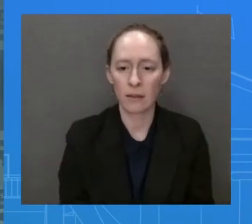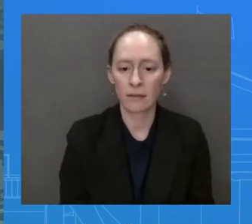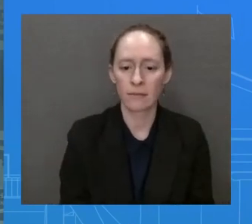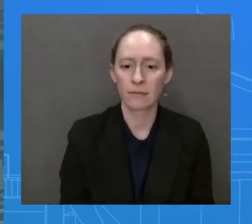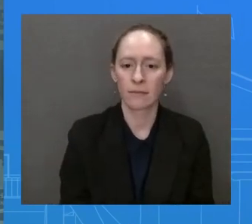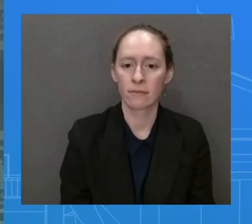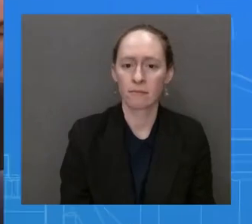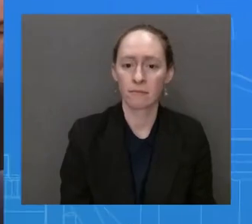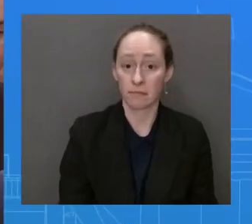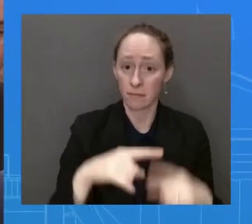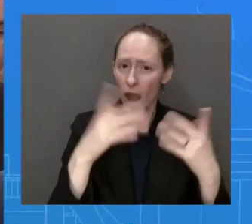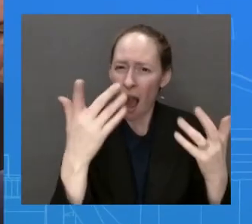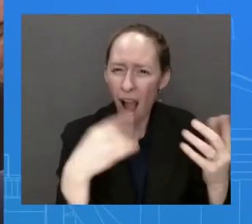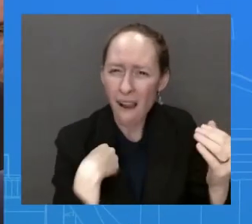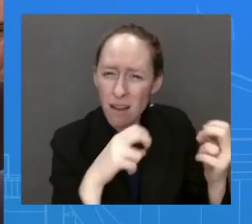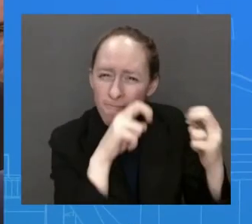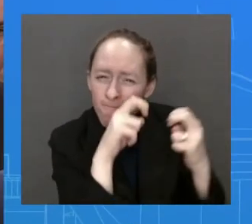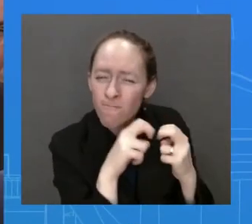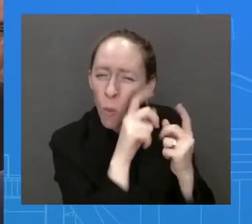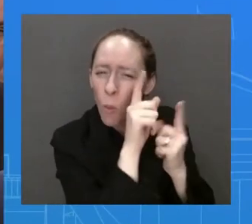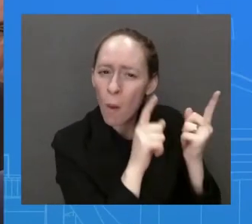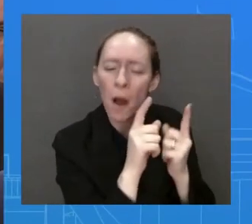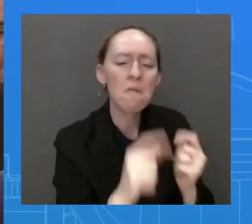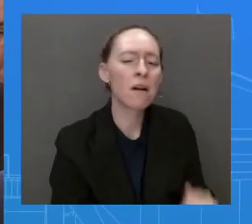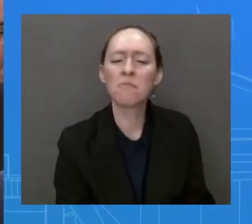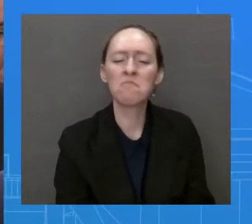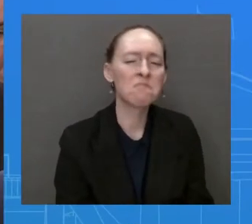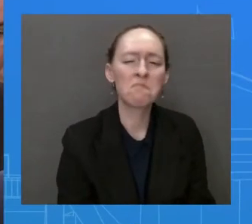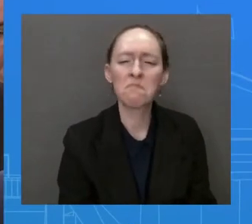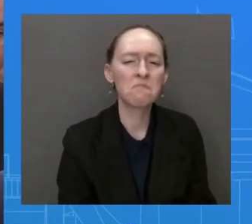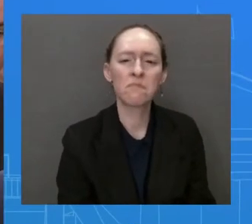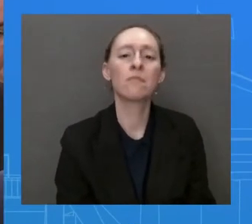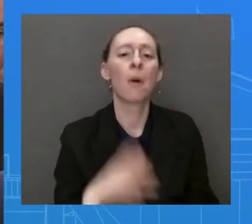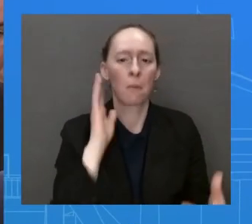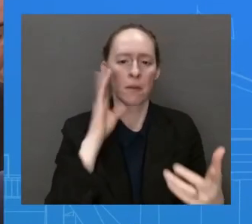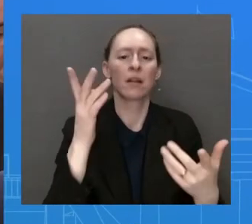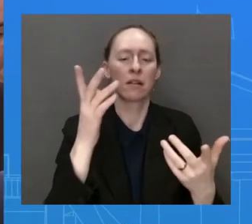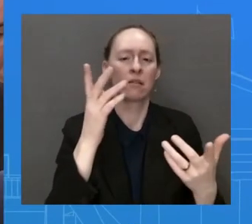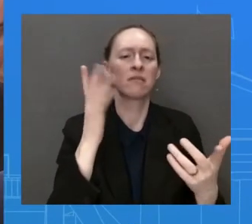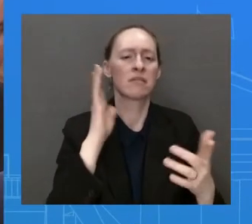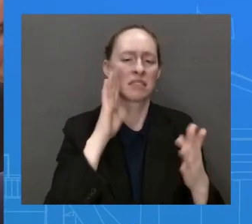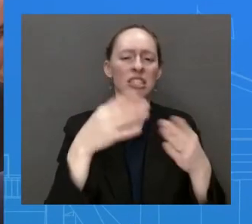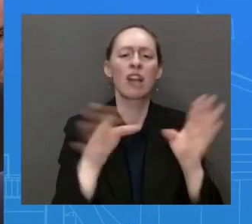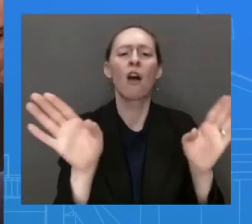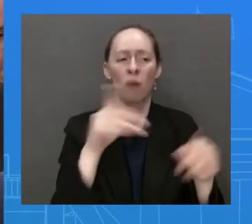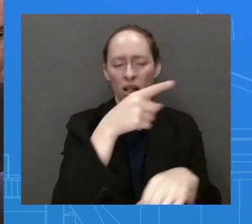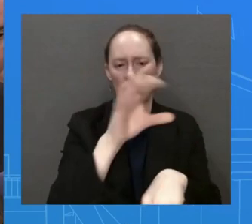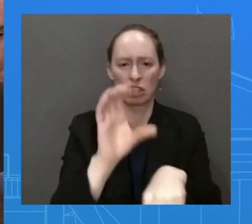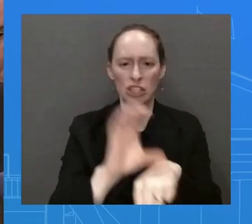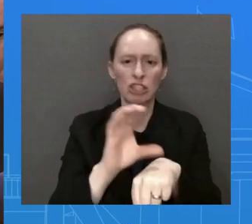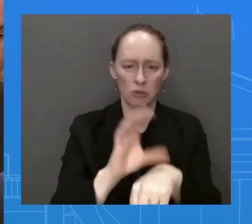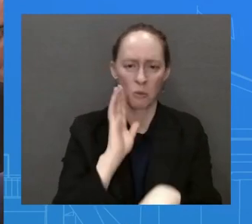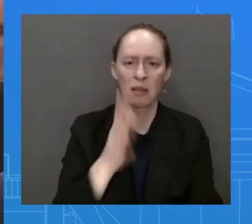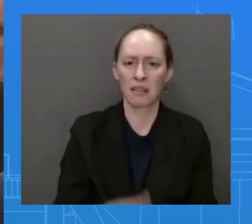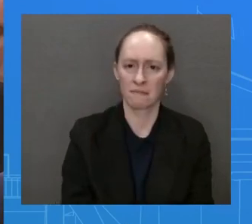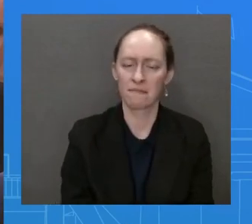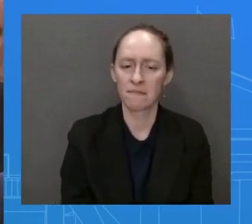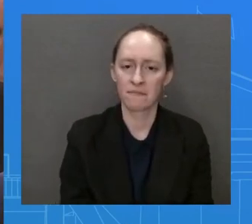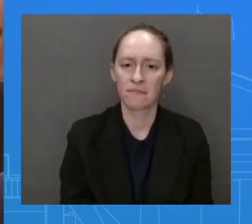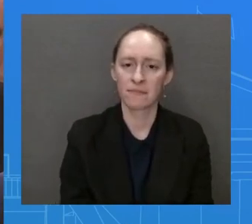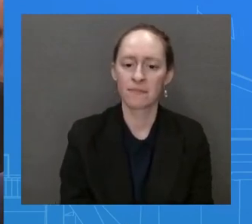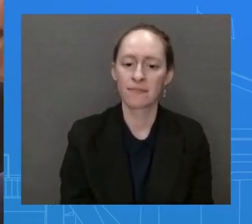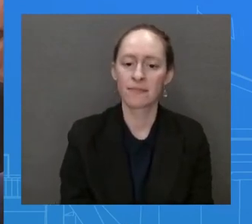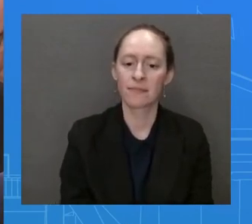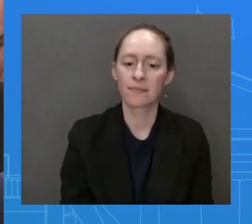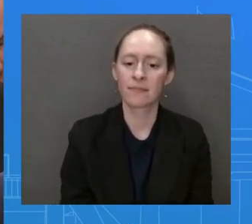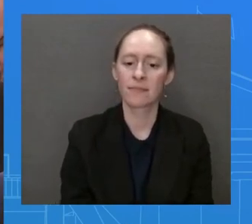at the church. And at the policy forum with Reverend L. Sharpton, when he attends the NAN event,